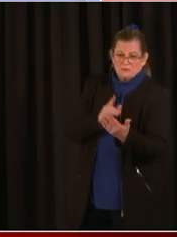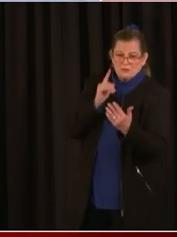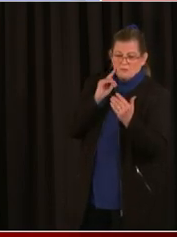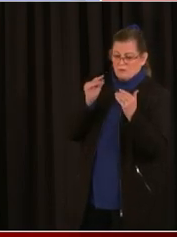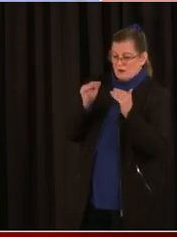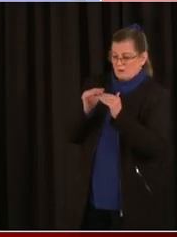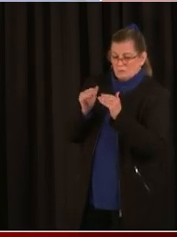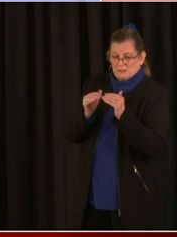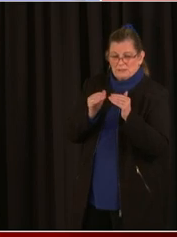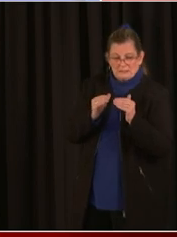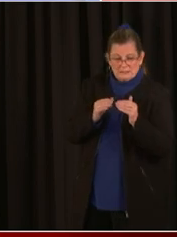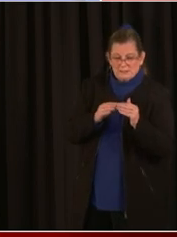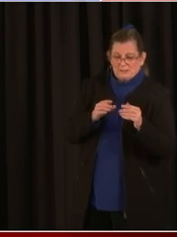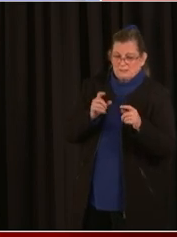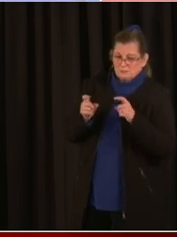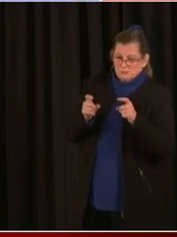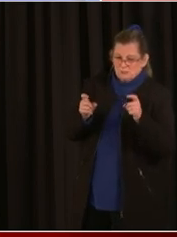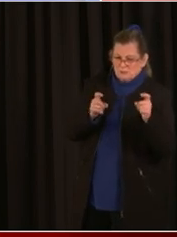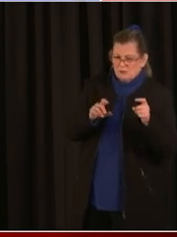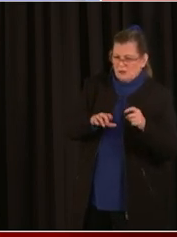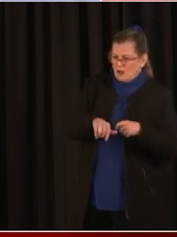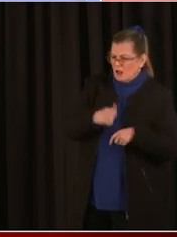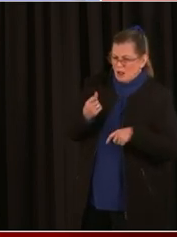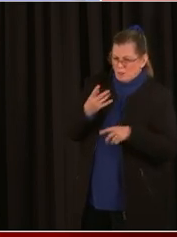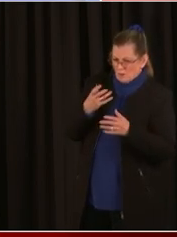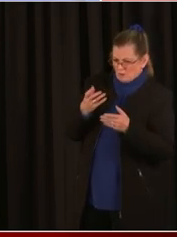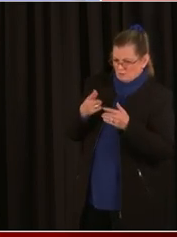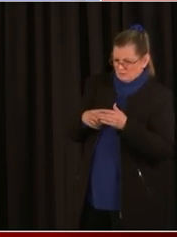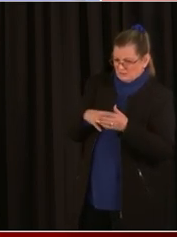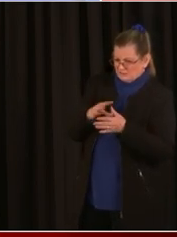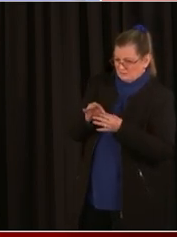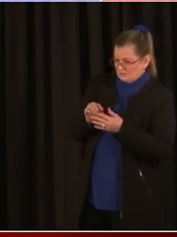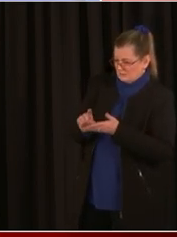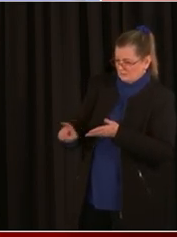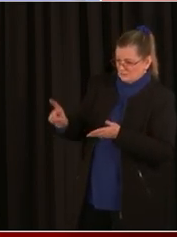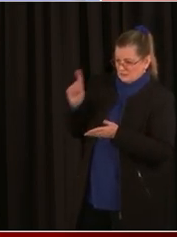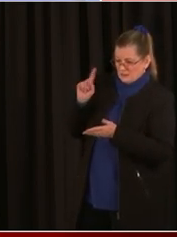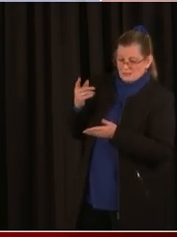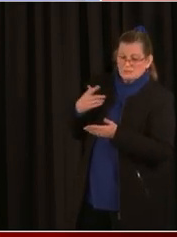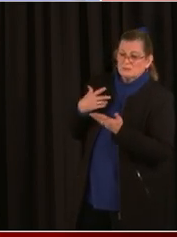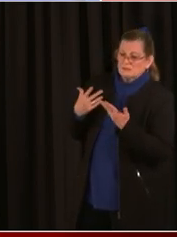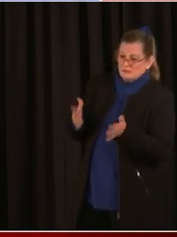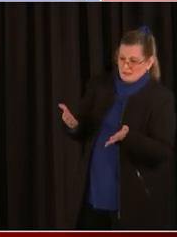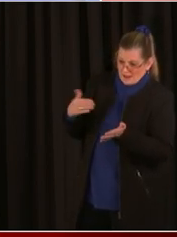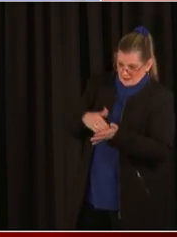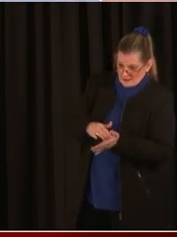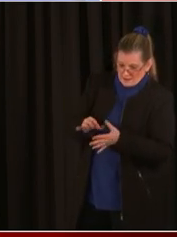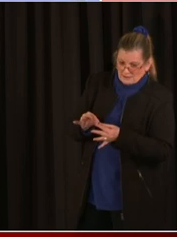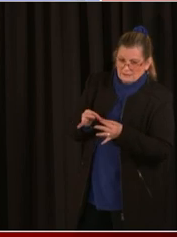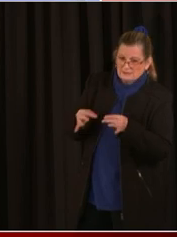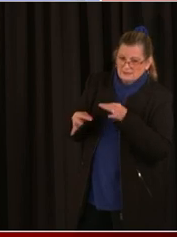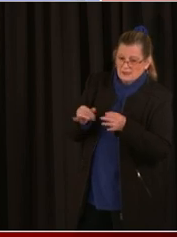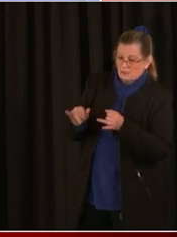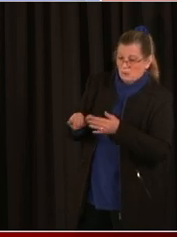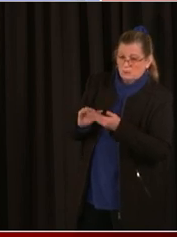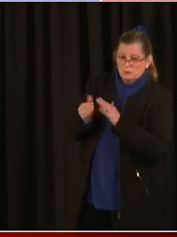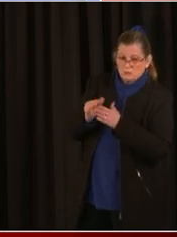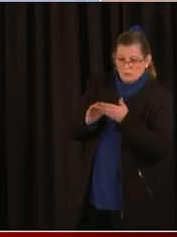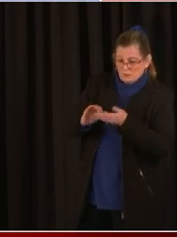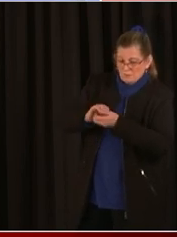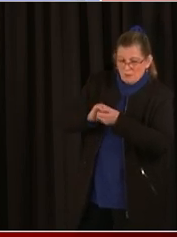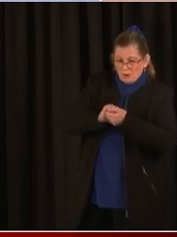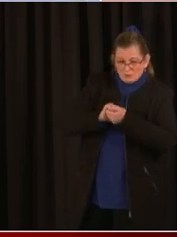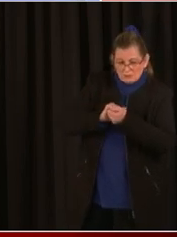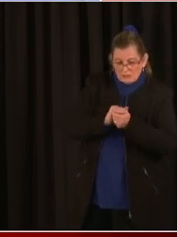equity distribution piece. And then the other part that I mentioned Thursday, I'll reiterate, is those community partnerships that help to address